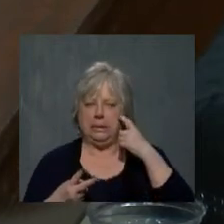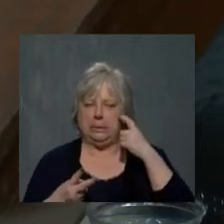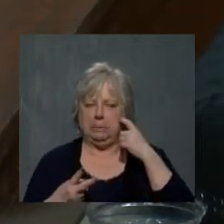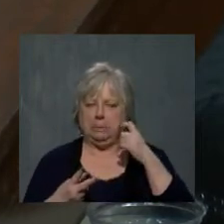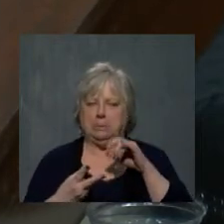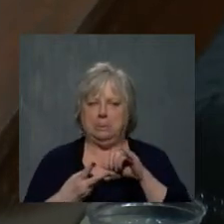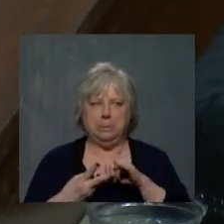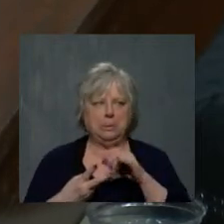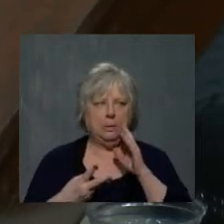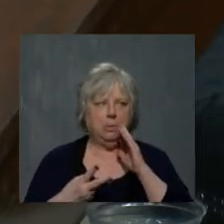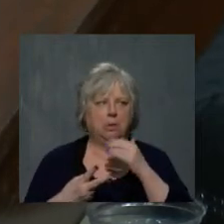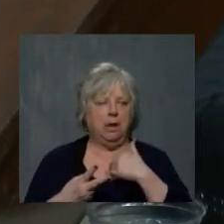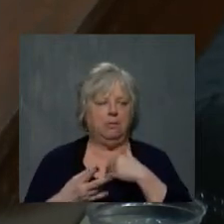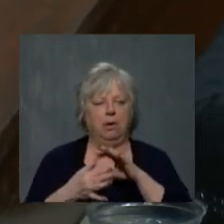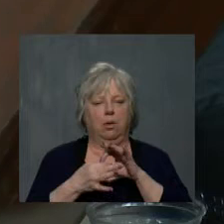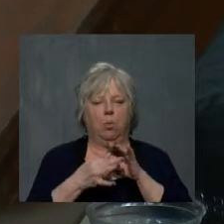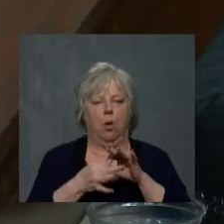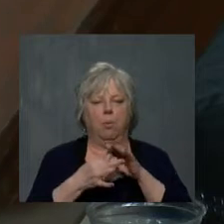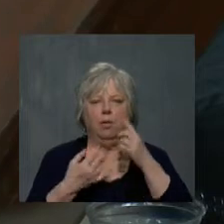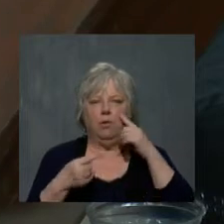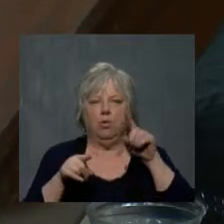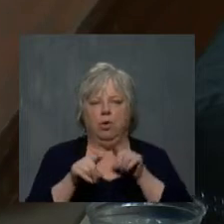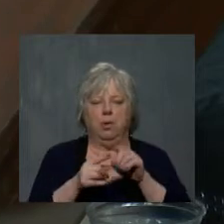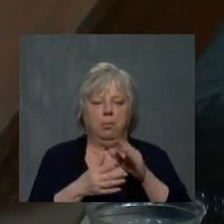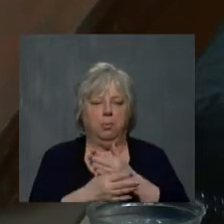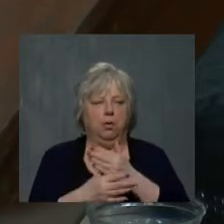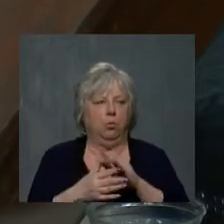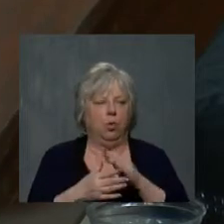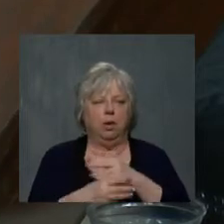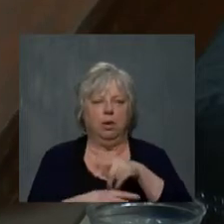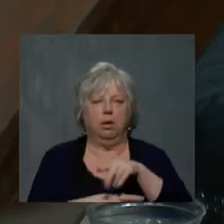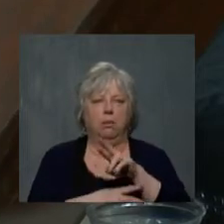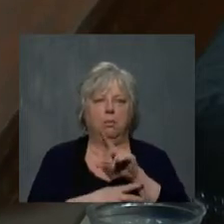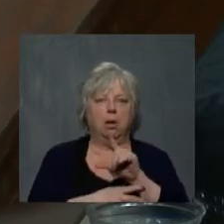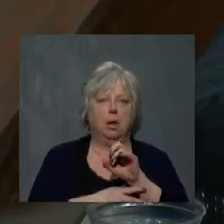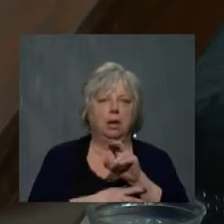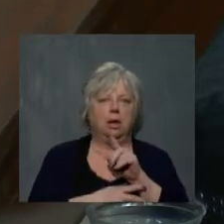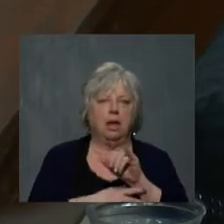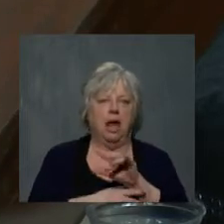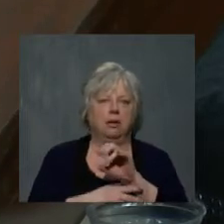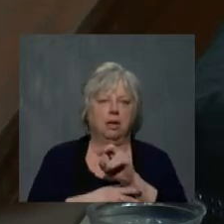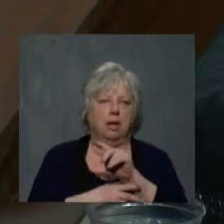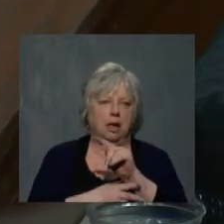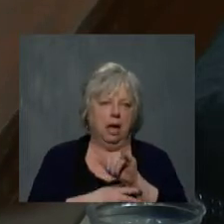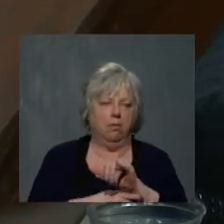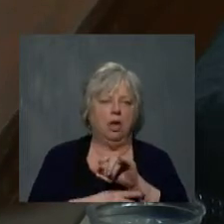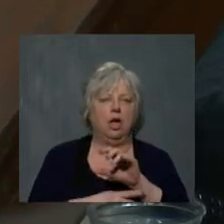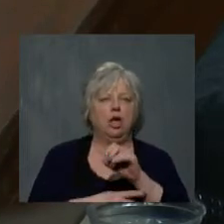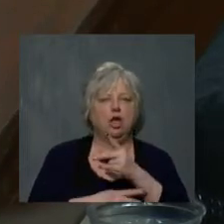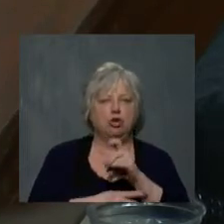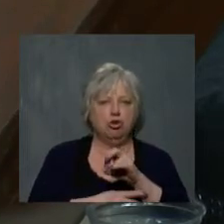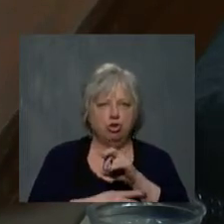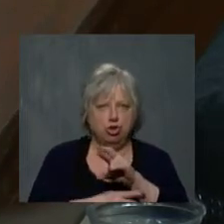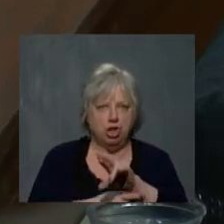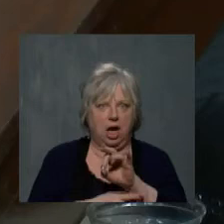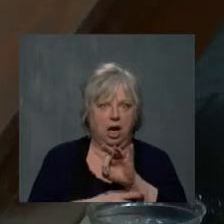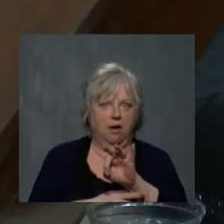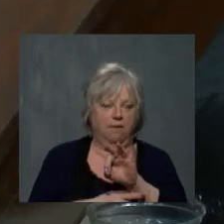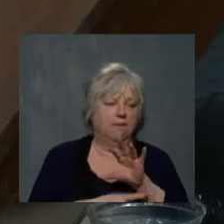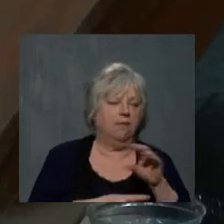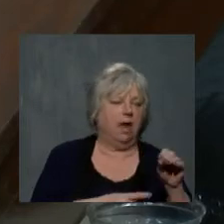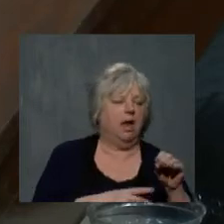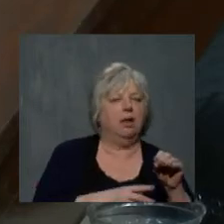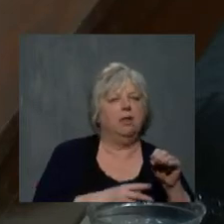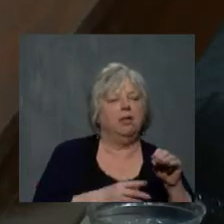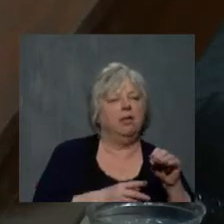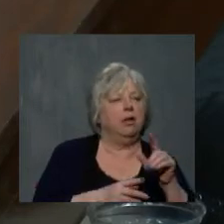that there will be a cooperative agreement between the Pulaski County Sheriff's Office and the Little Rock Police Department to be able to use